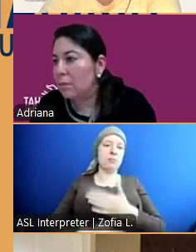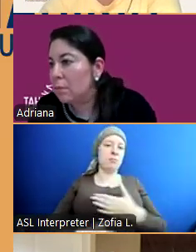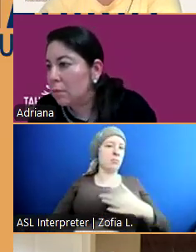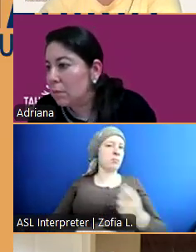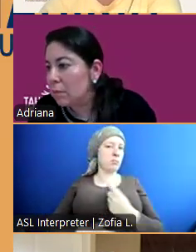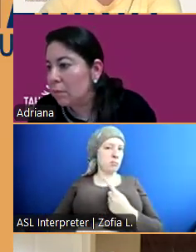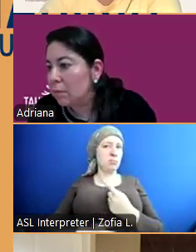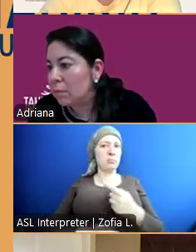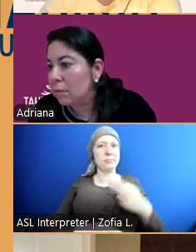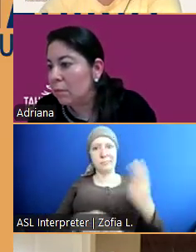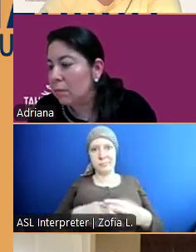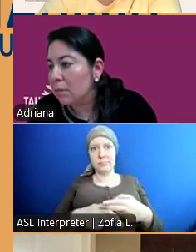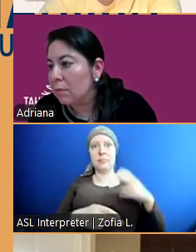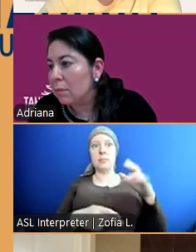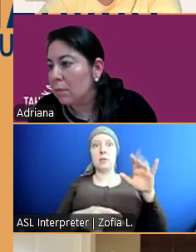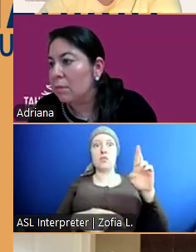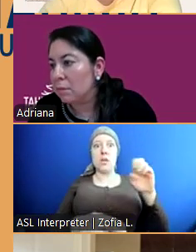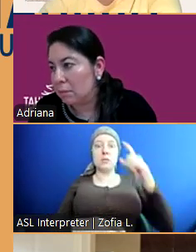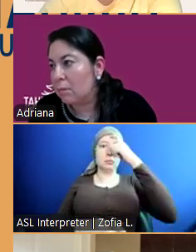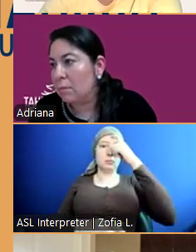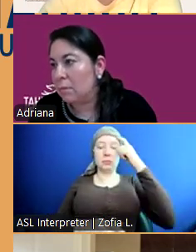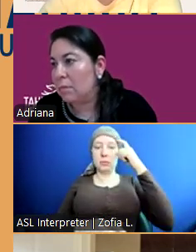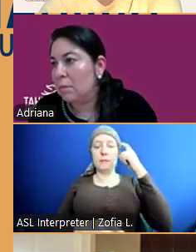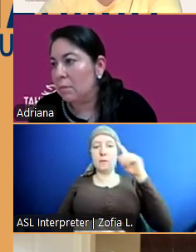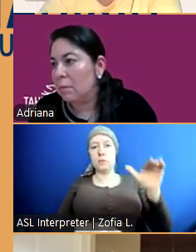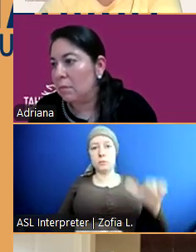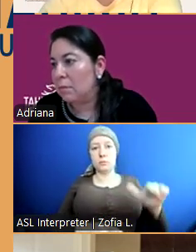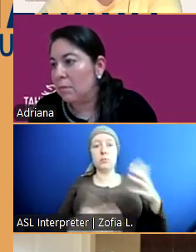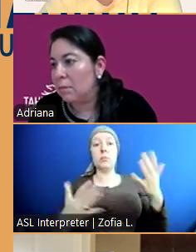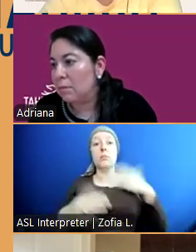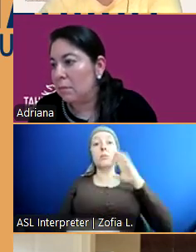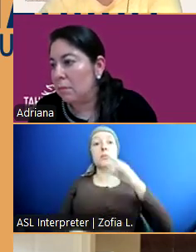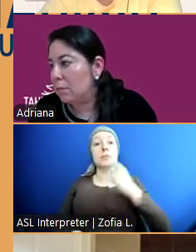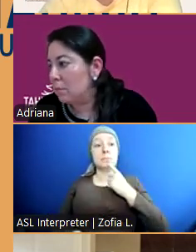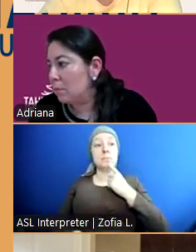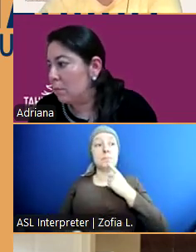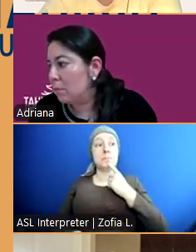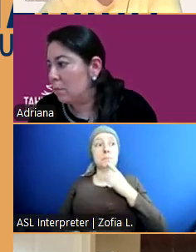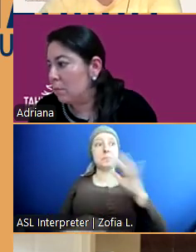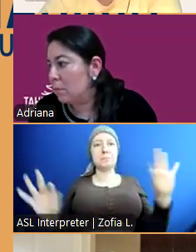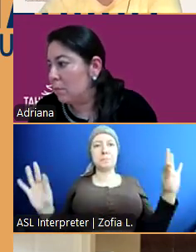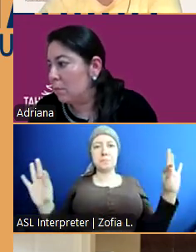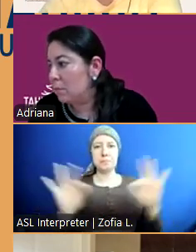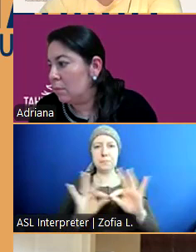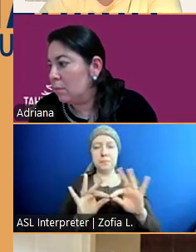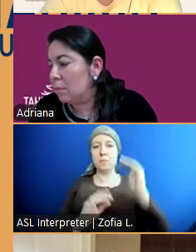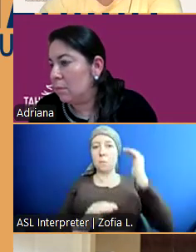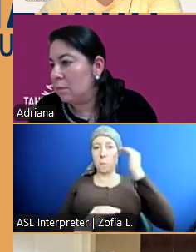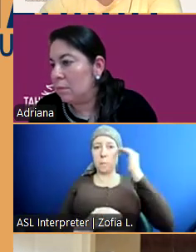and you naming the, you know, re-traumatization. What I will say is that it's important to note when it comes